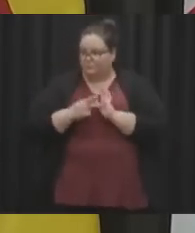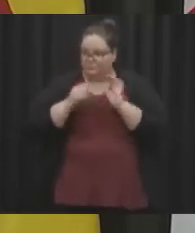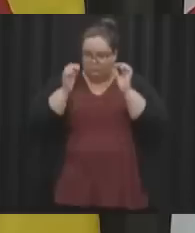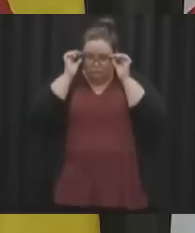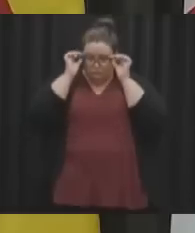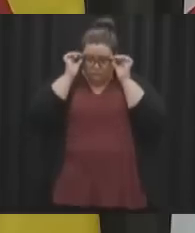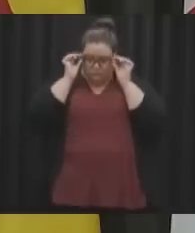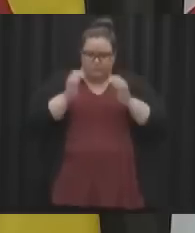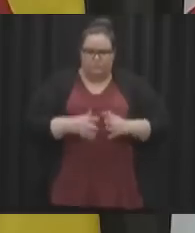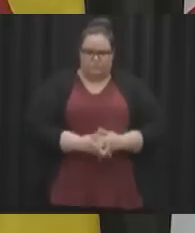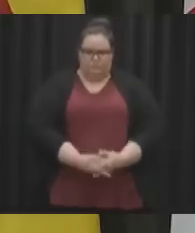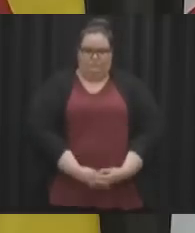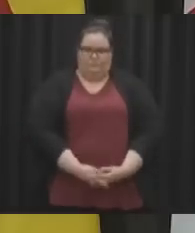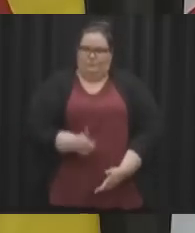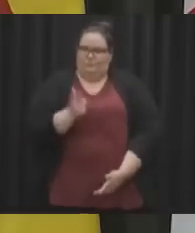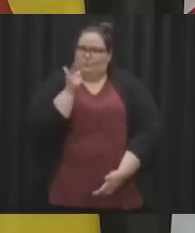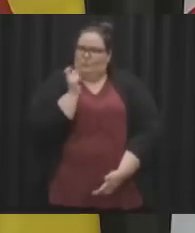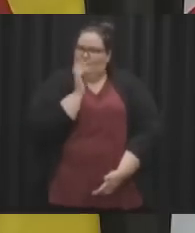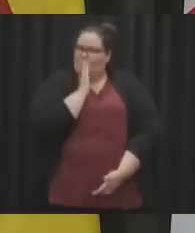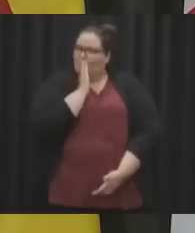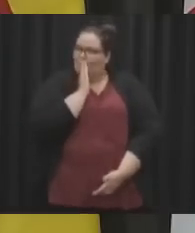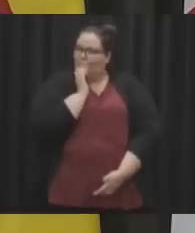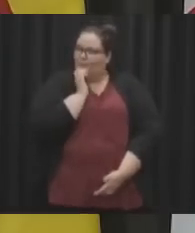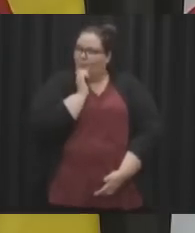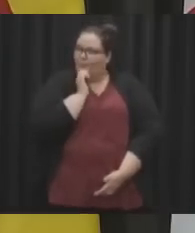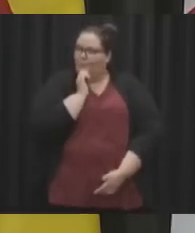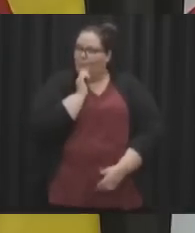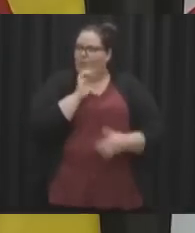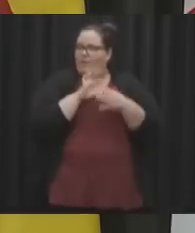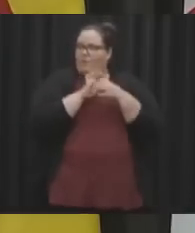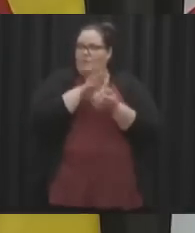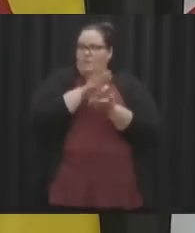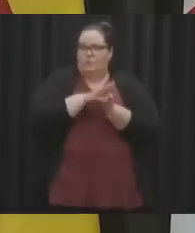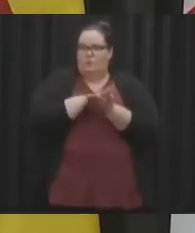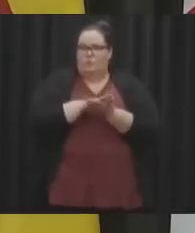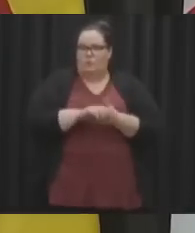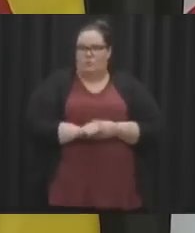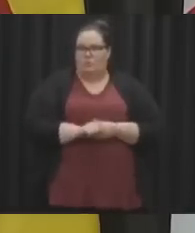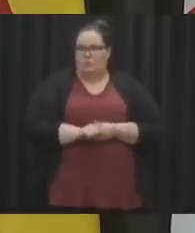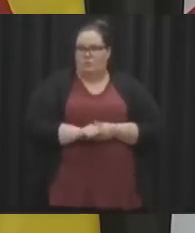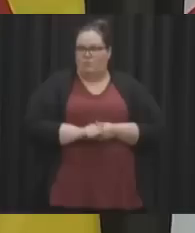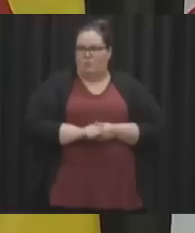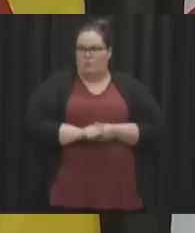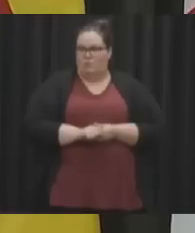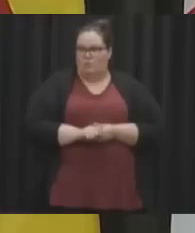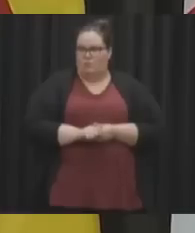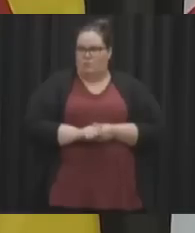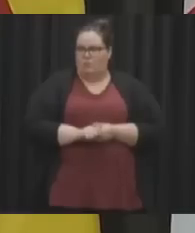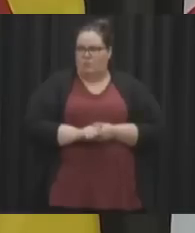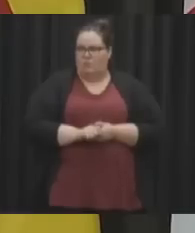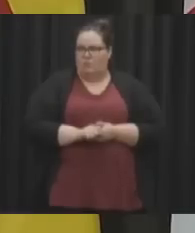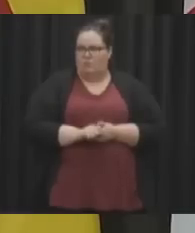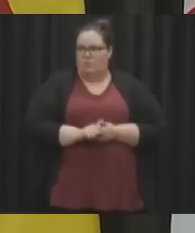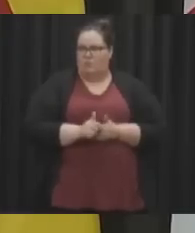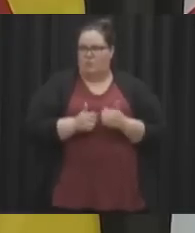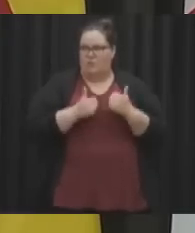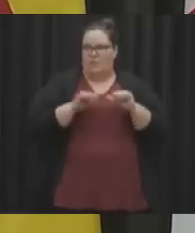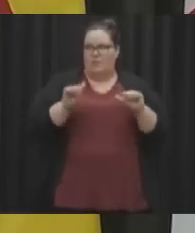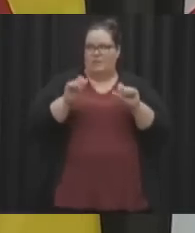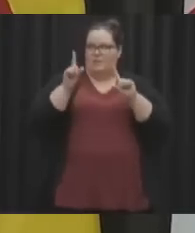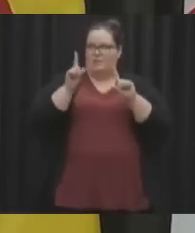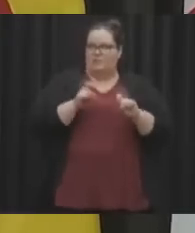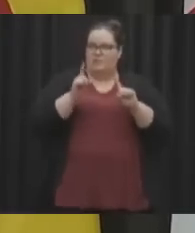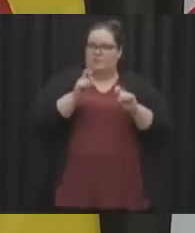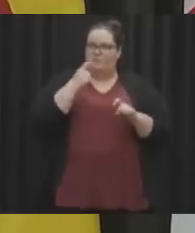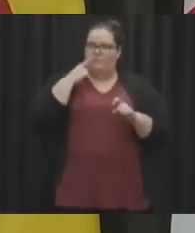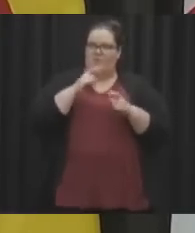did offer asymptomatic testing to teachers in the first couple of weeks of school, and then that has changed. But certainly, if people are